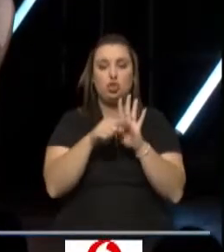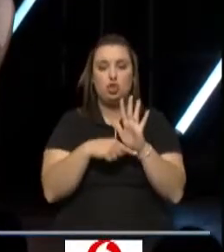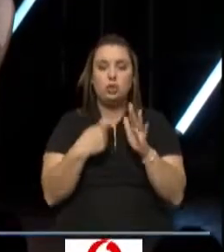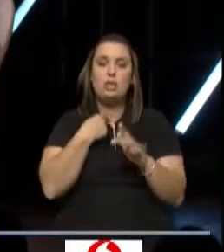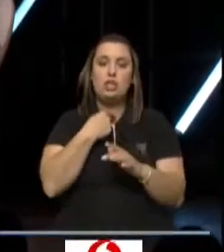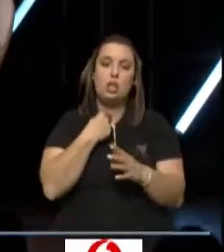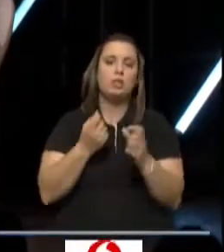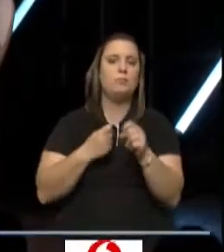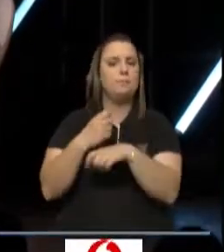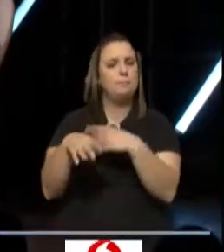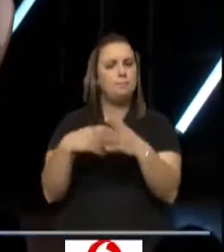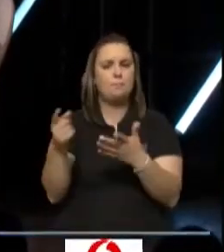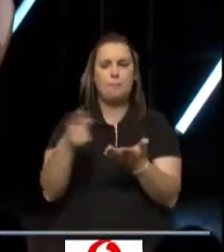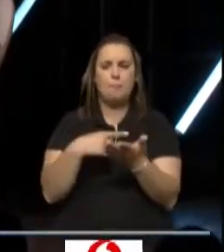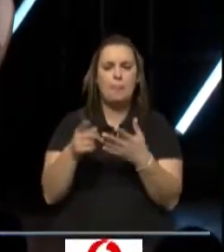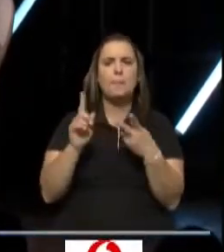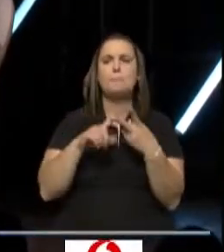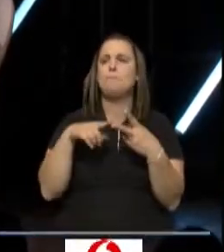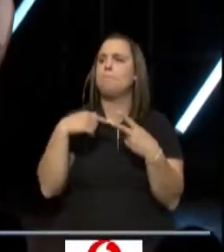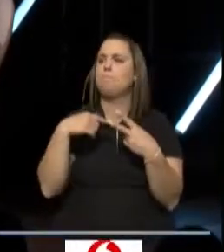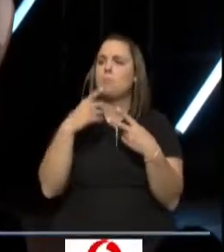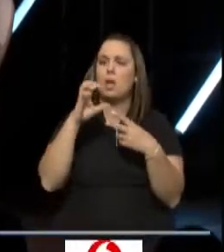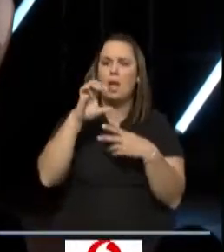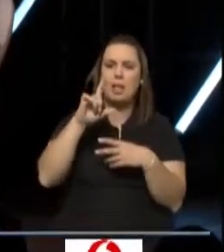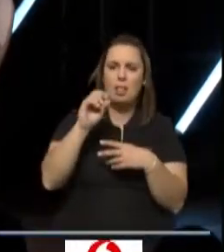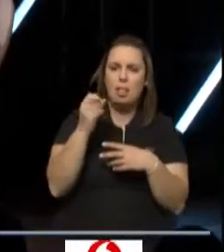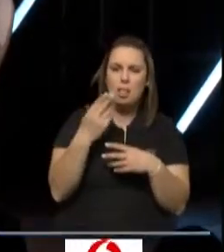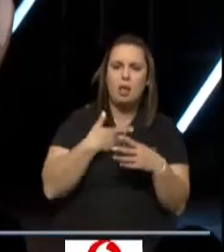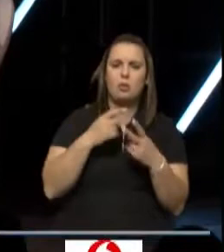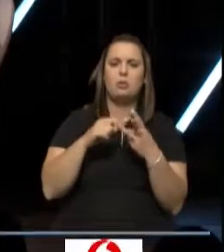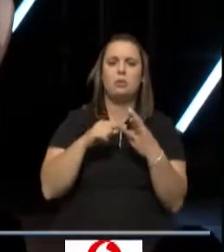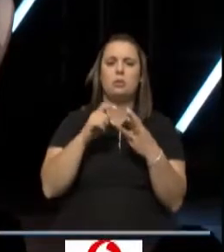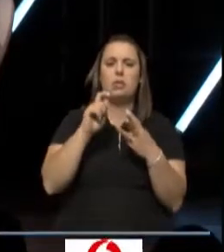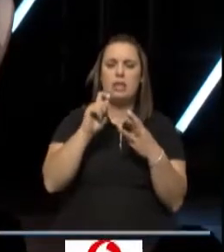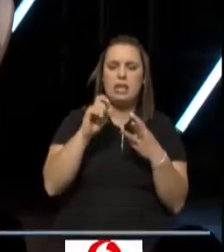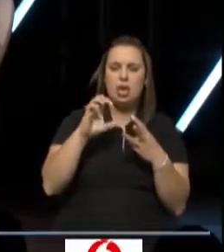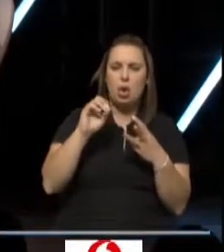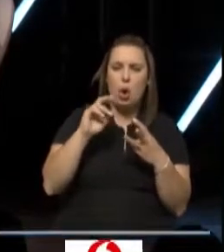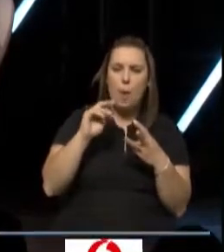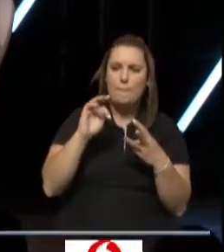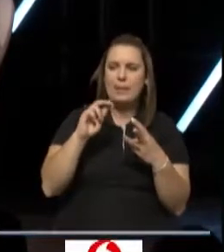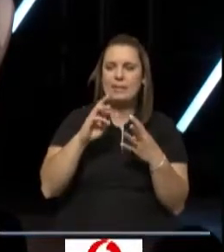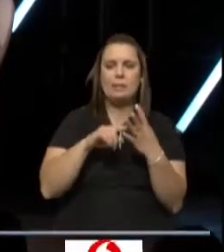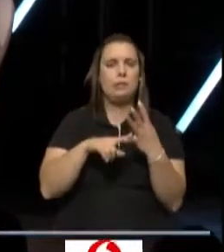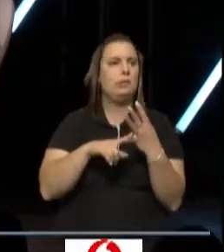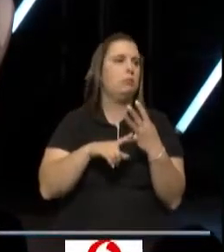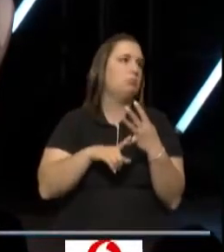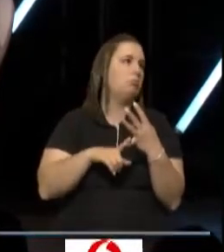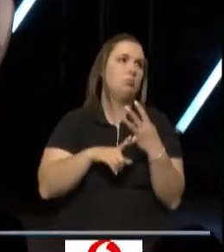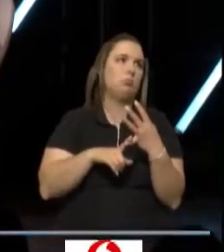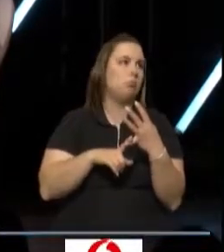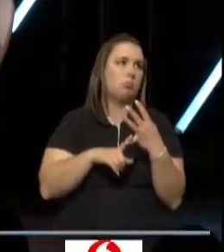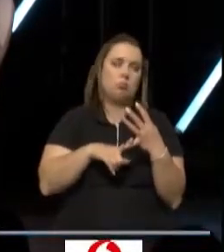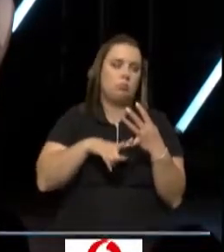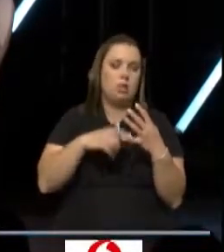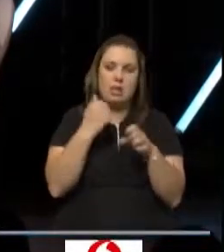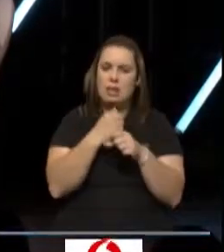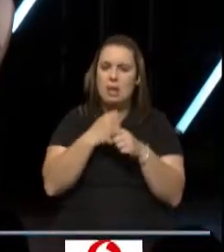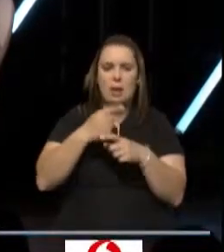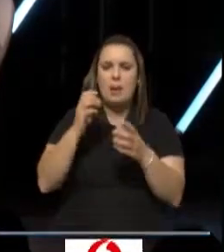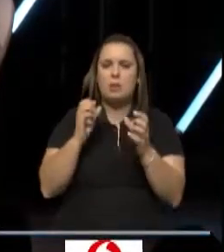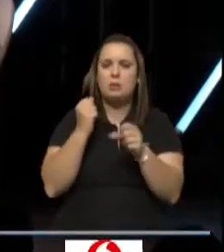for digital. 12 for digital tools for cloud e-commerce.